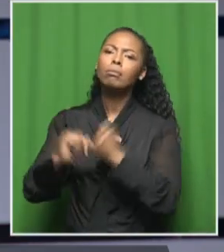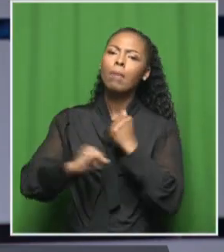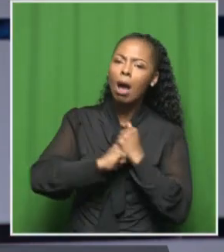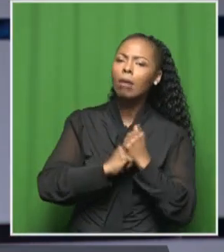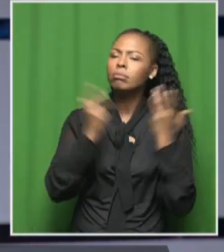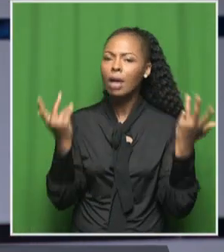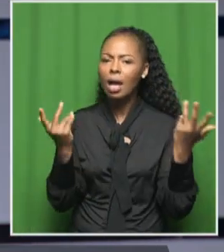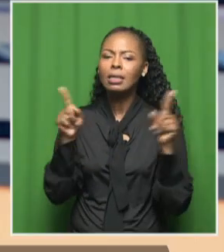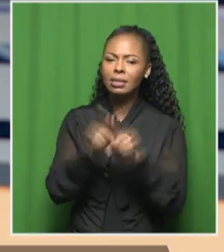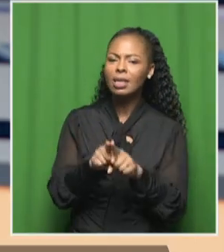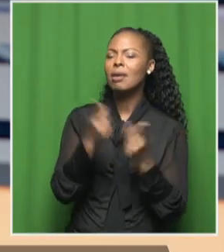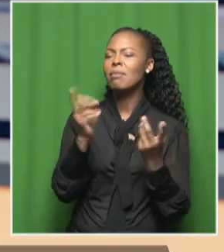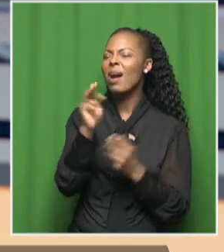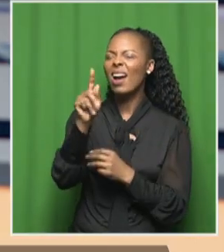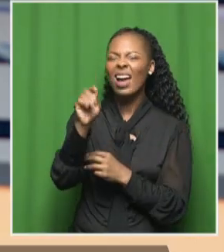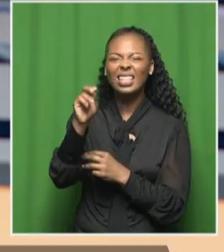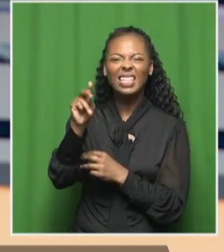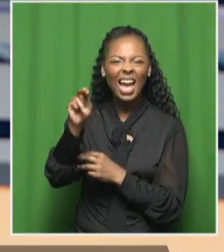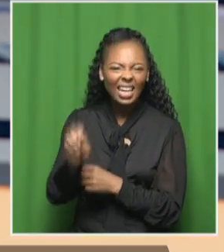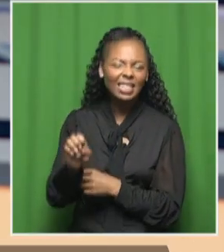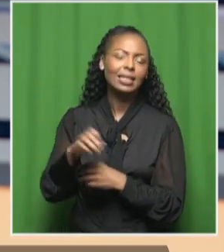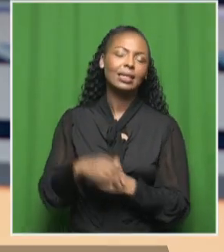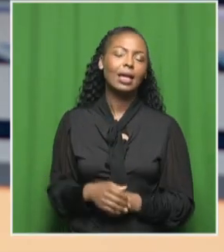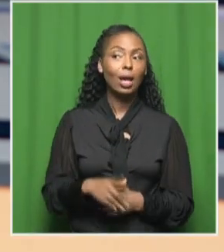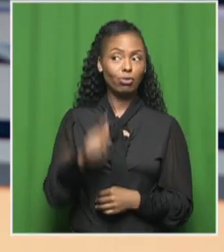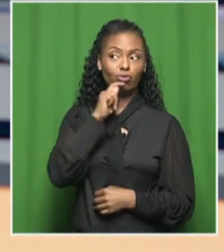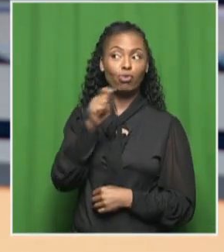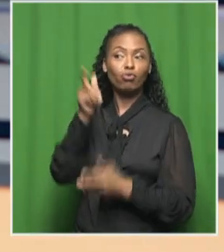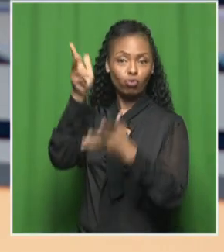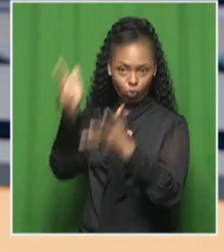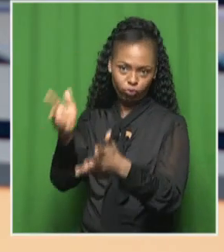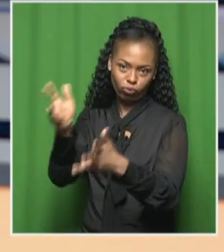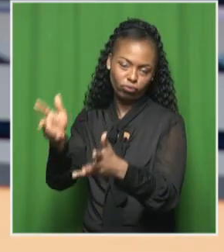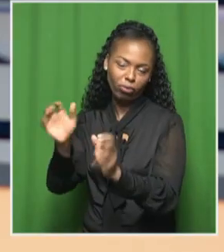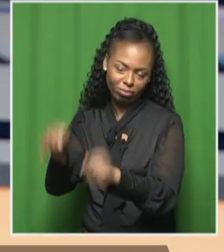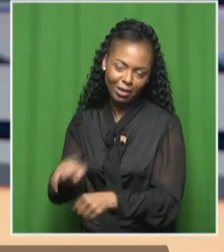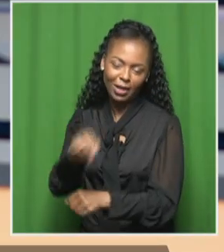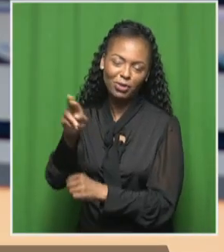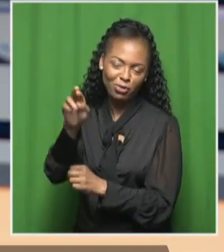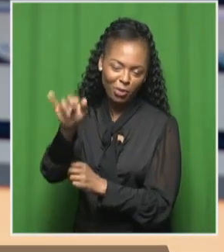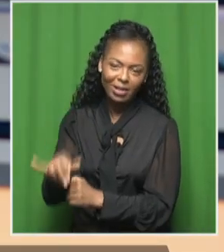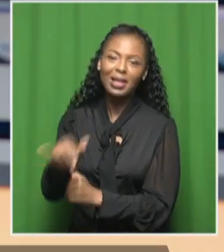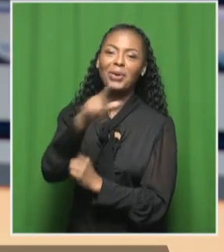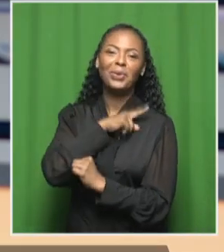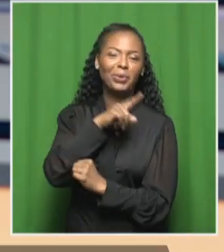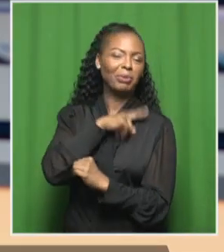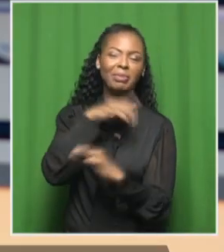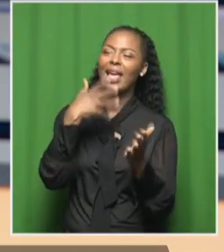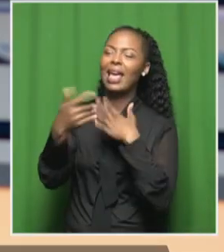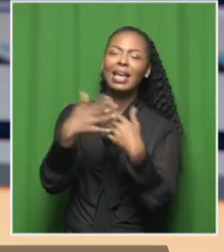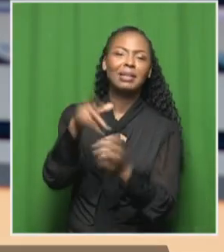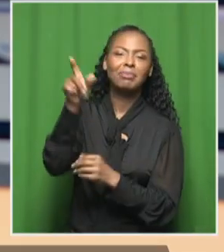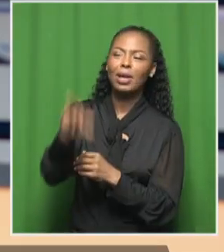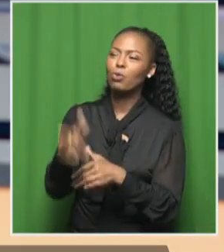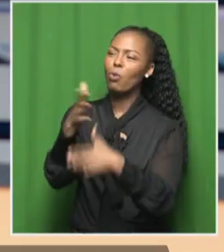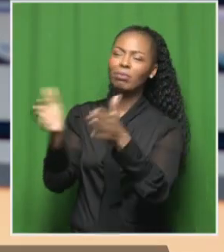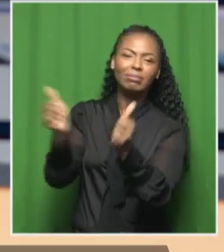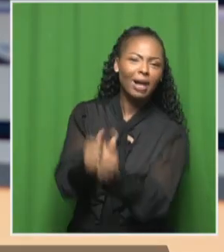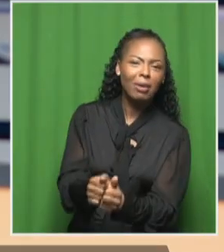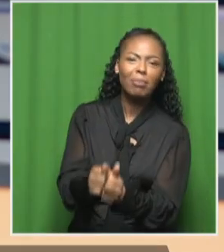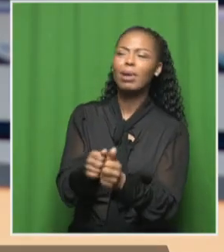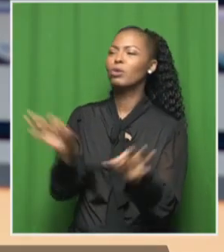die. Yeah. But that speaks to who you are, Johnny. Because, you know, whether it's joining New Edition or going